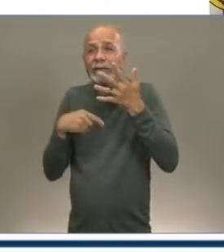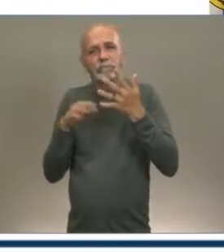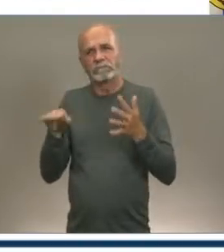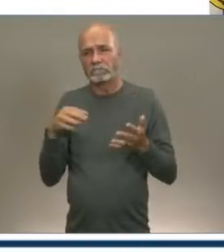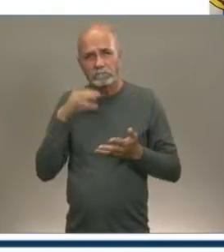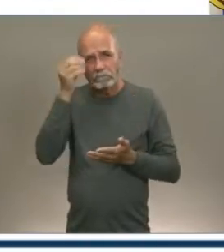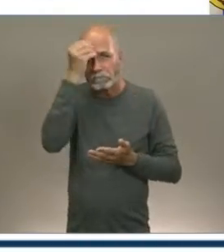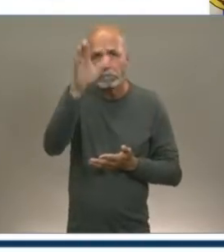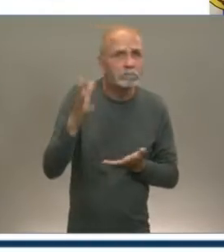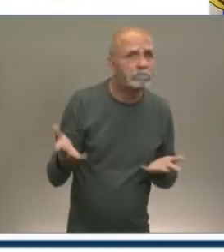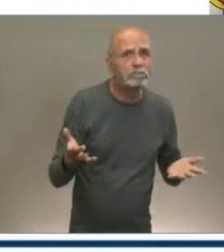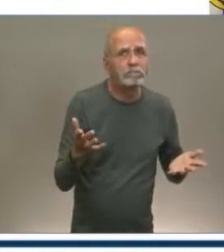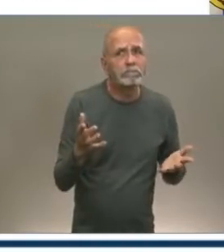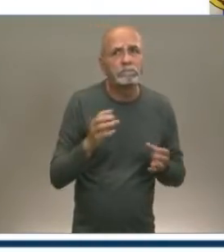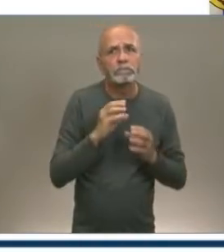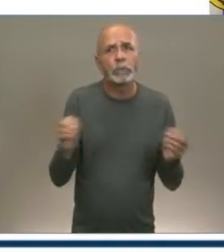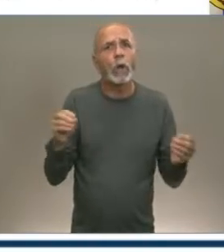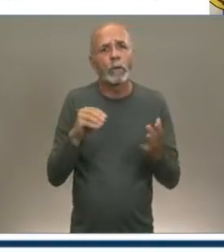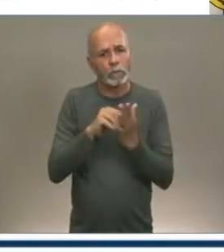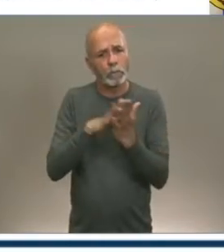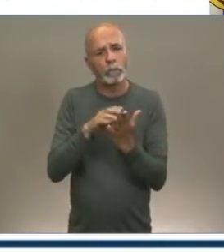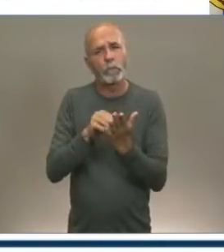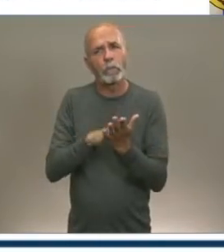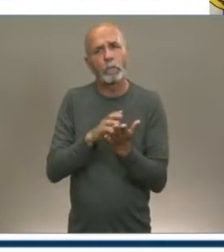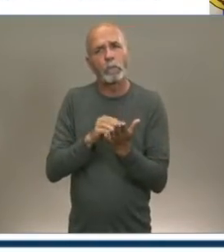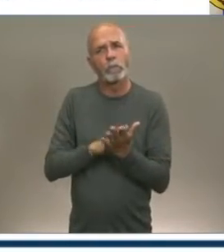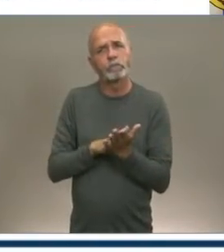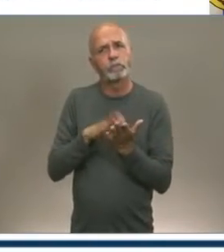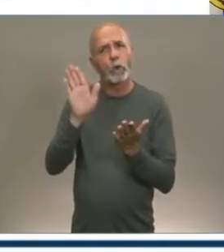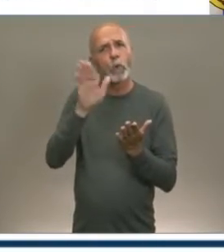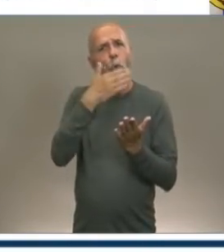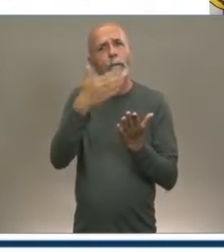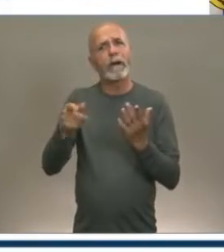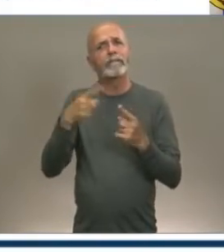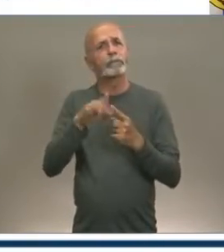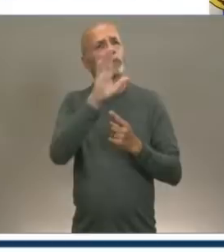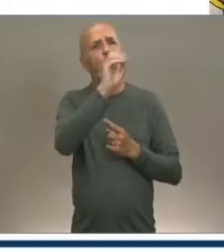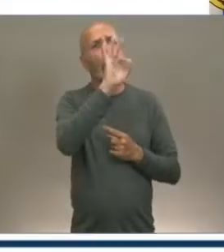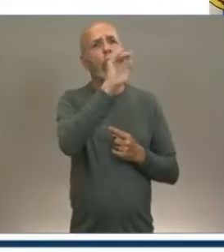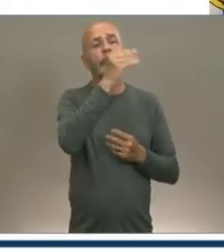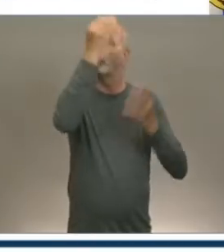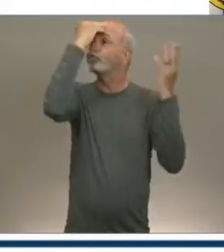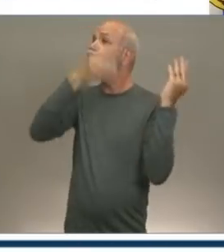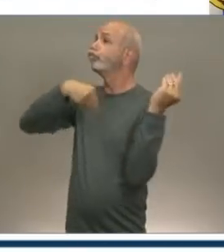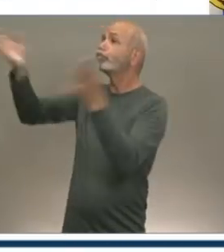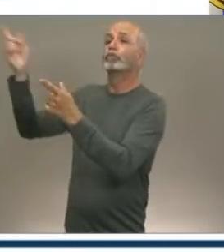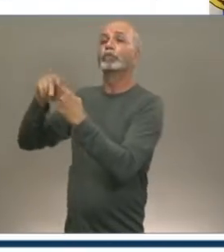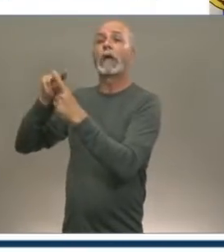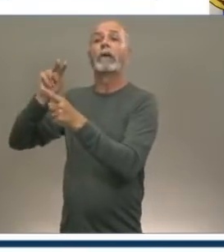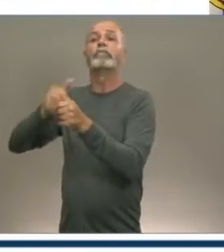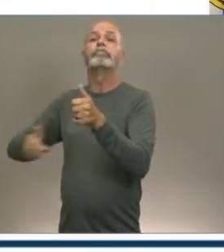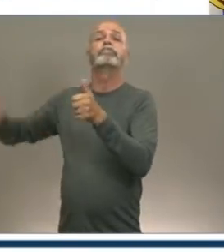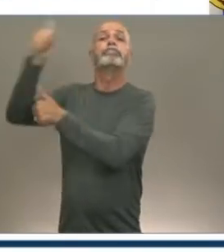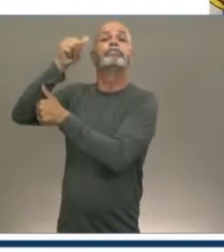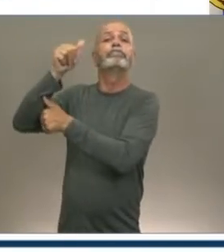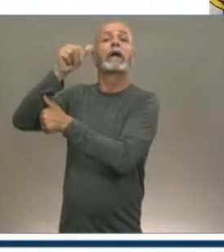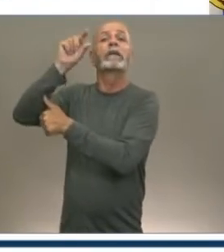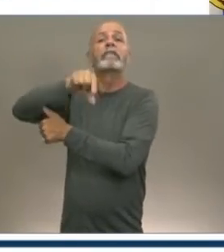wondering, how can it be that no one from your office has been communicating with senior government officials in other departments on this topic?